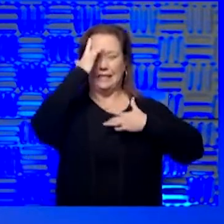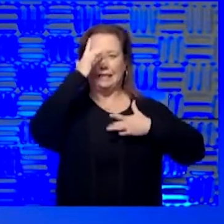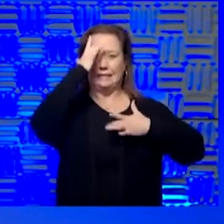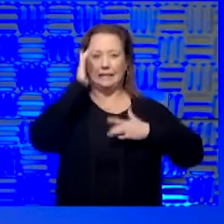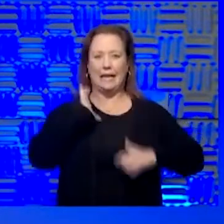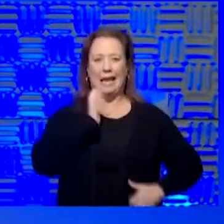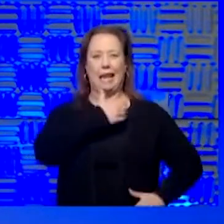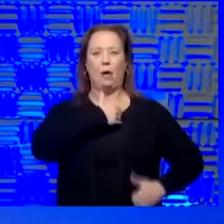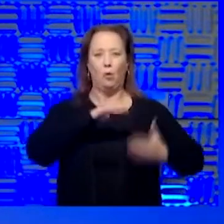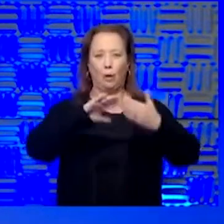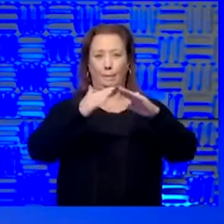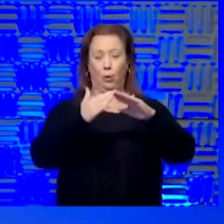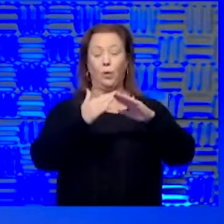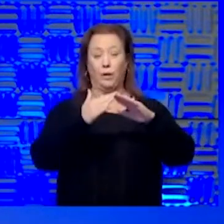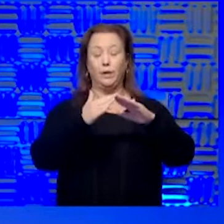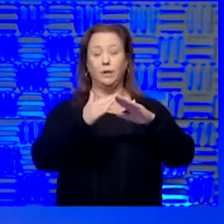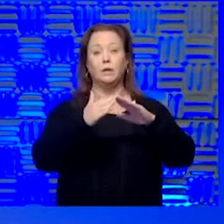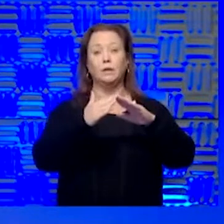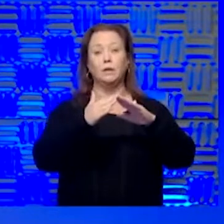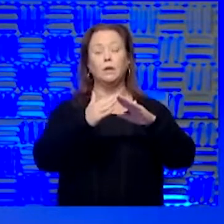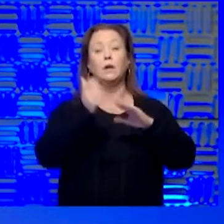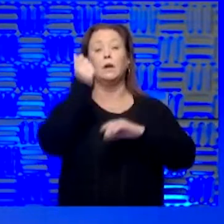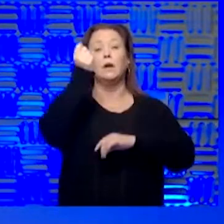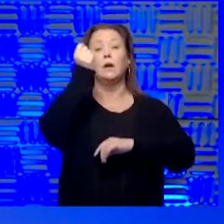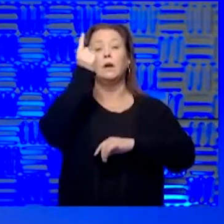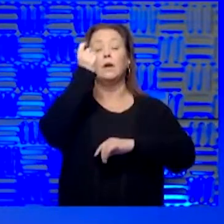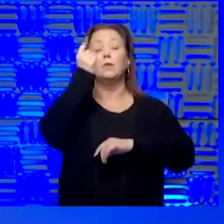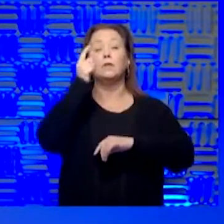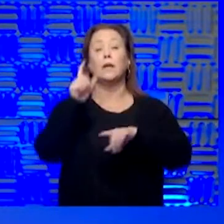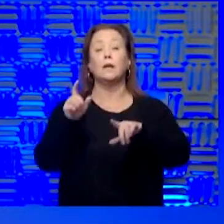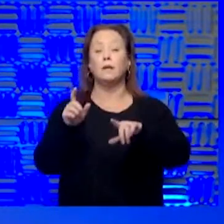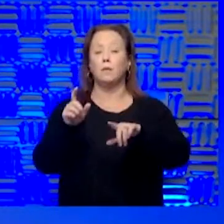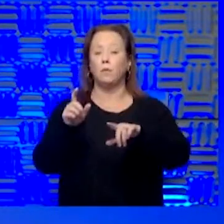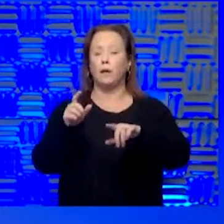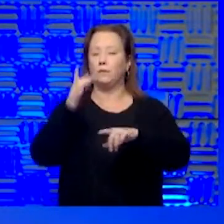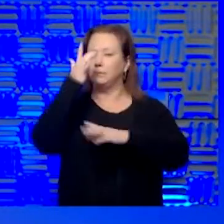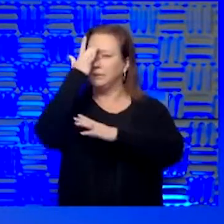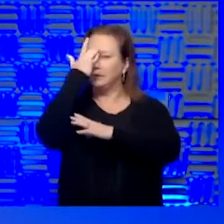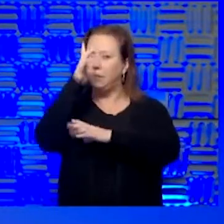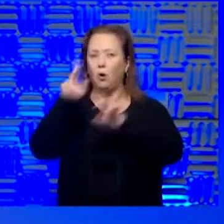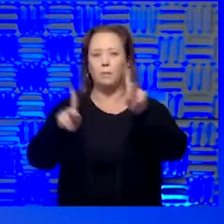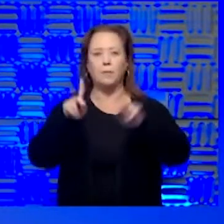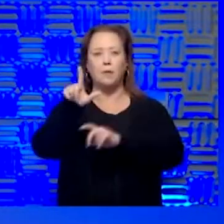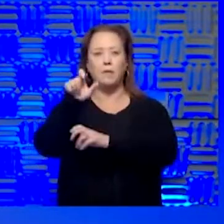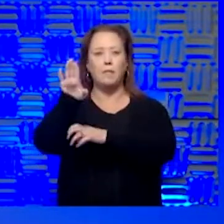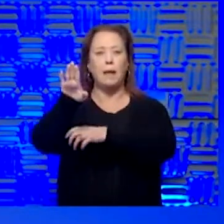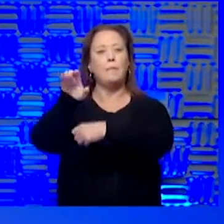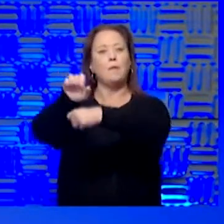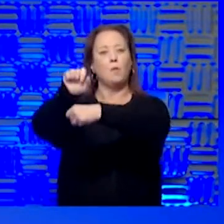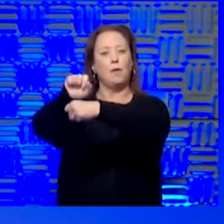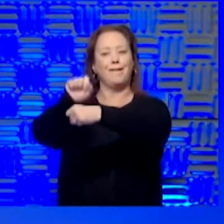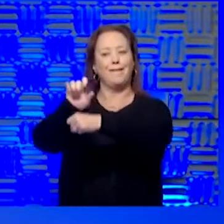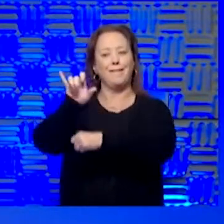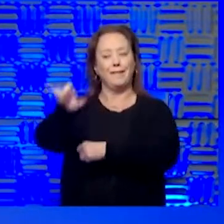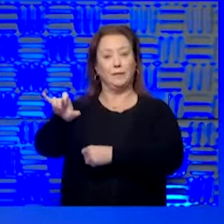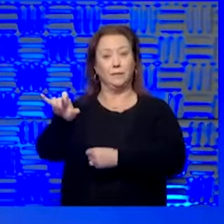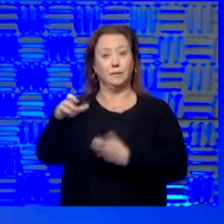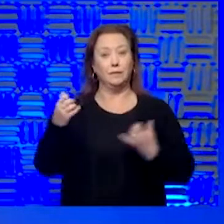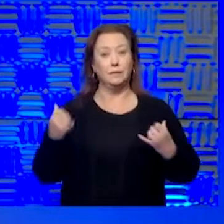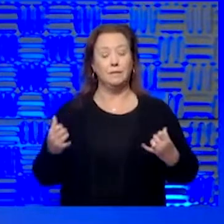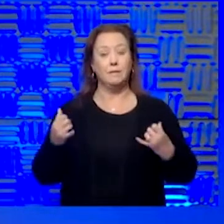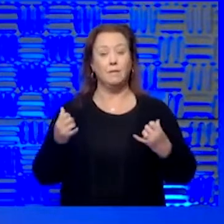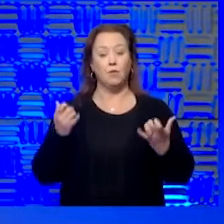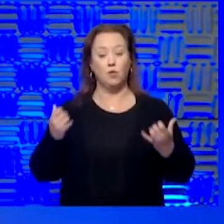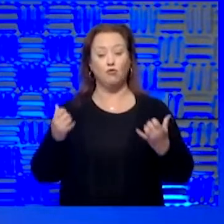in our community. What we also feel, however, and we have some very bright minds in our lab working on this, is that in